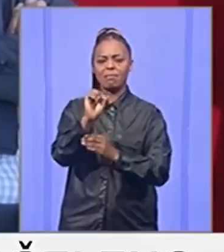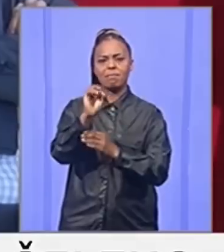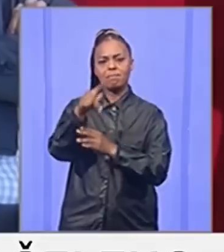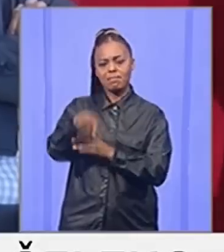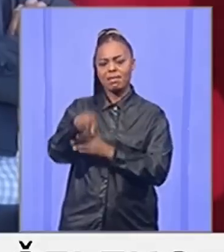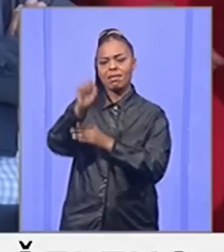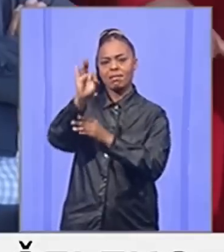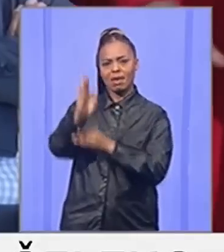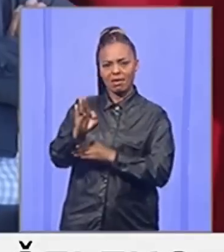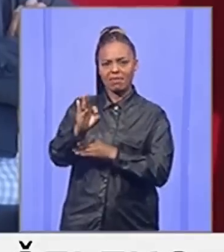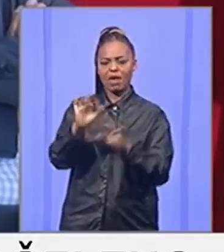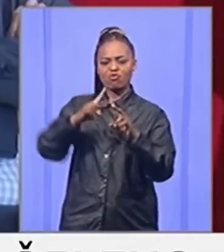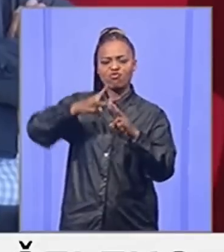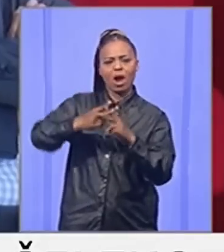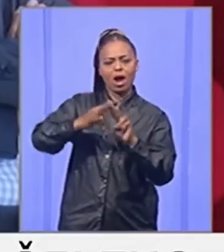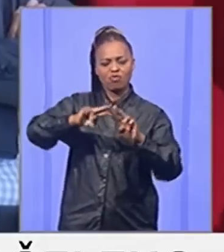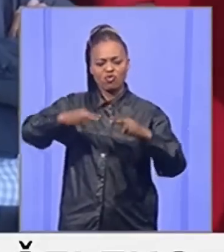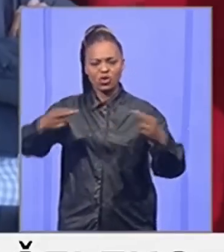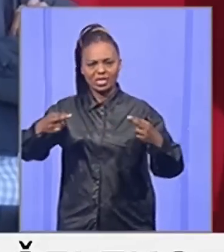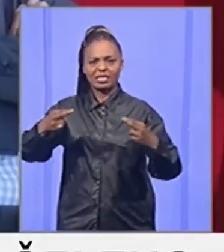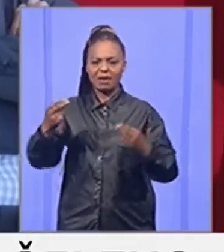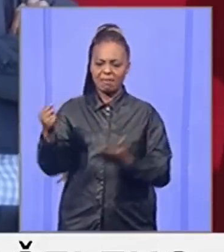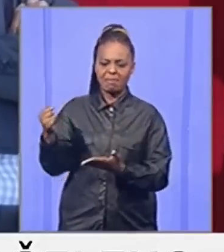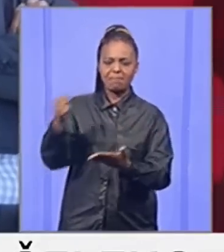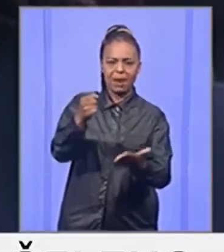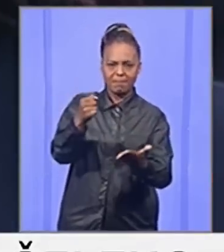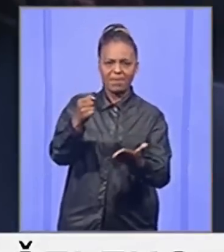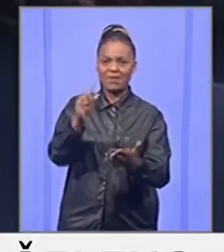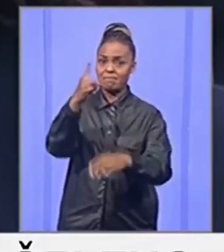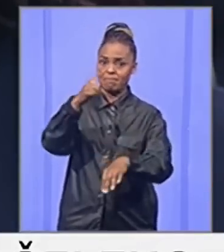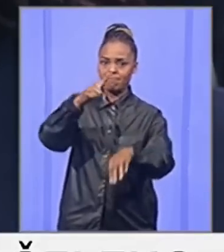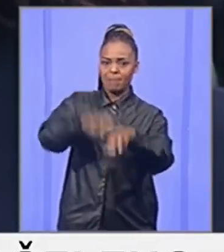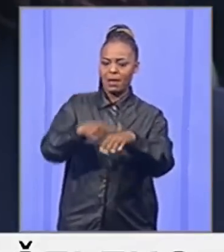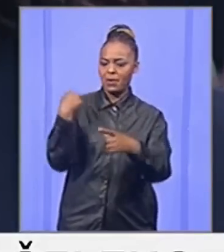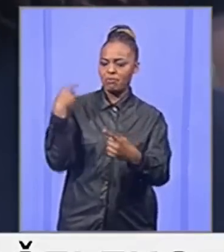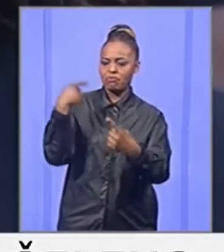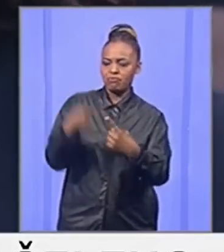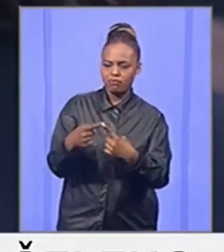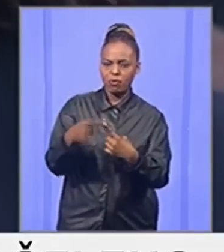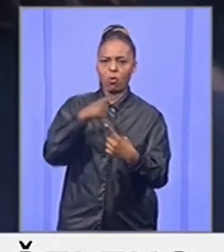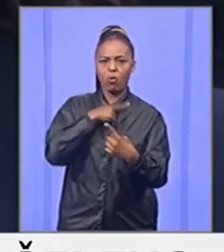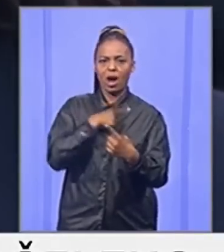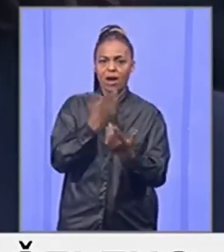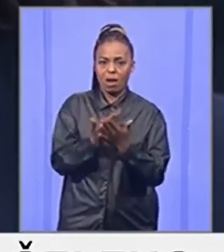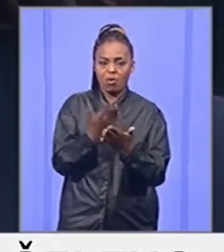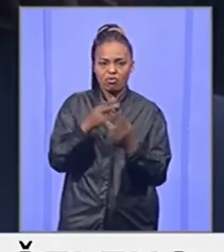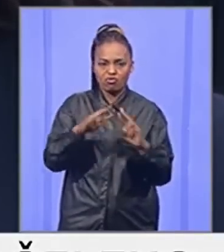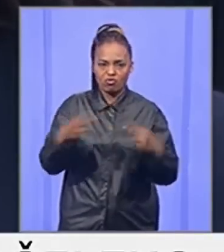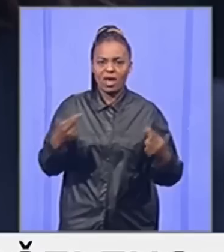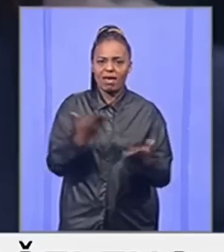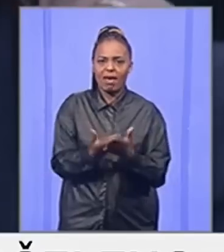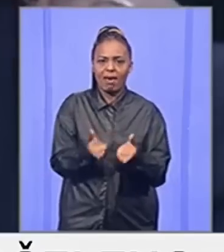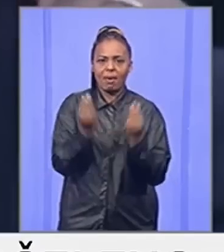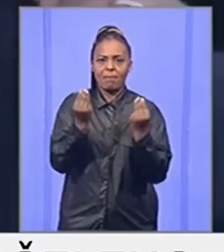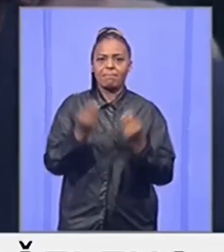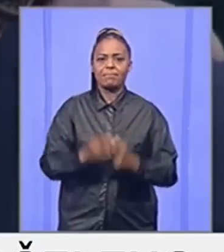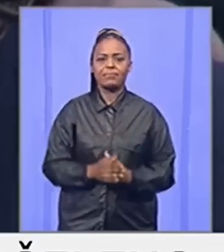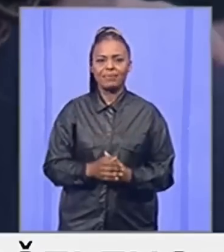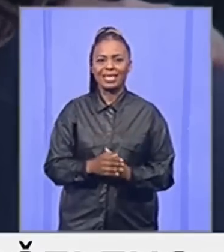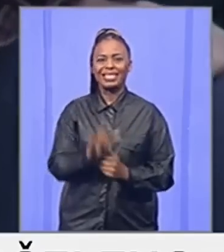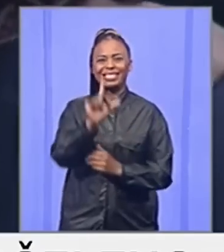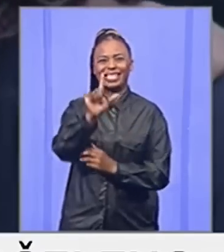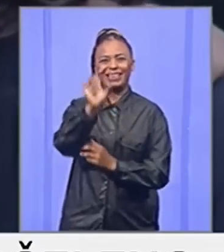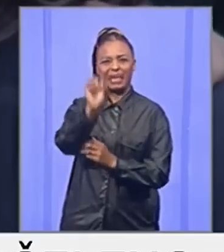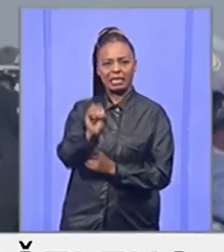ya setšhaba, ditekanyetsong tsa sona tsa ditšhelete, go ba matlafatsa ka disebediswa. 70 million